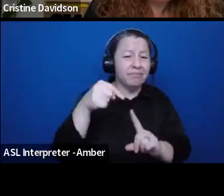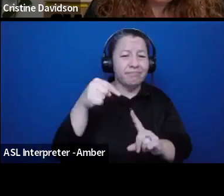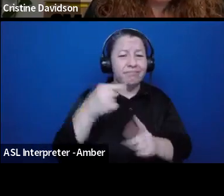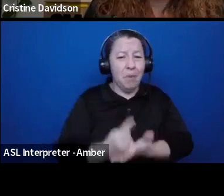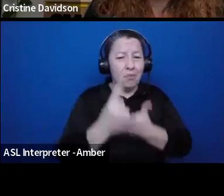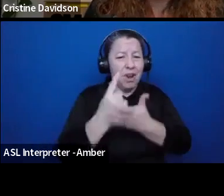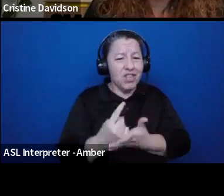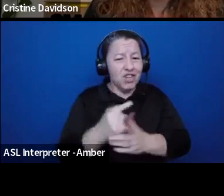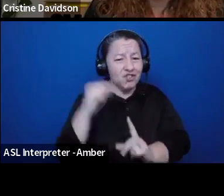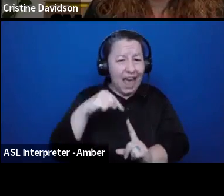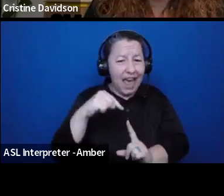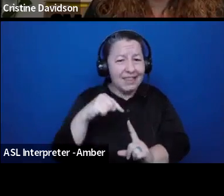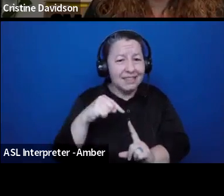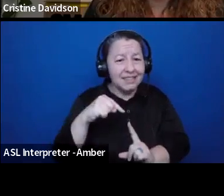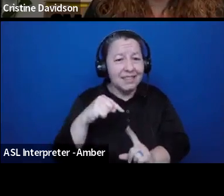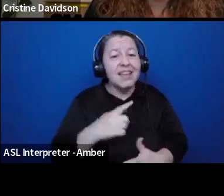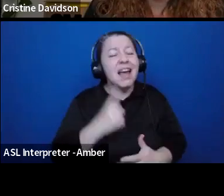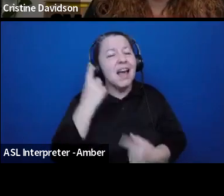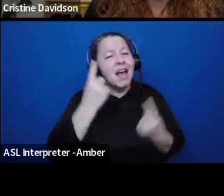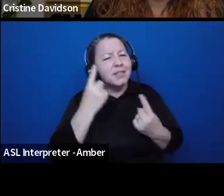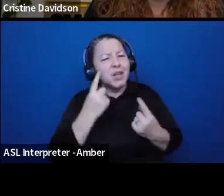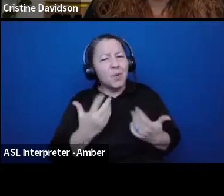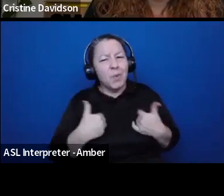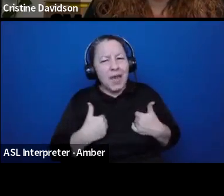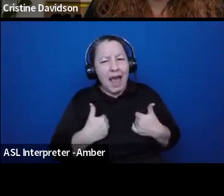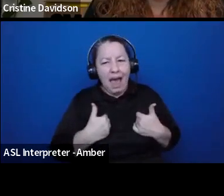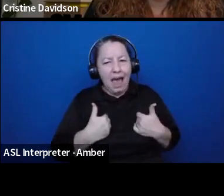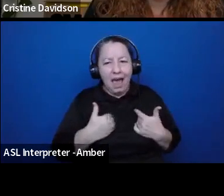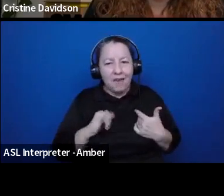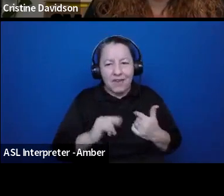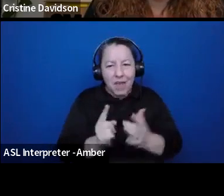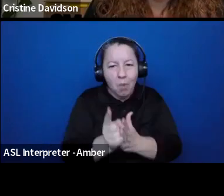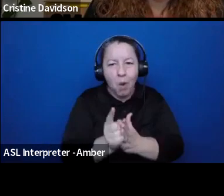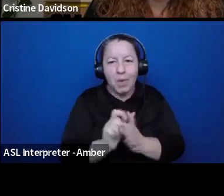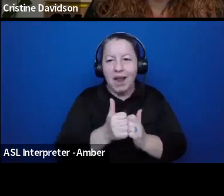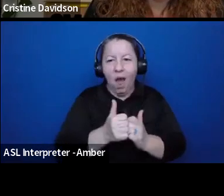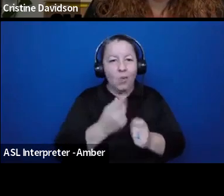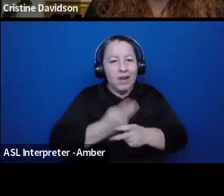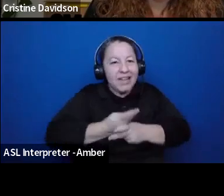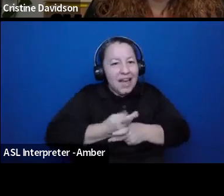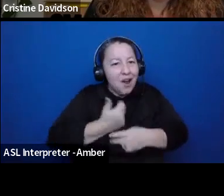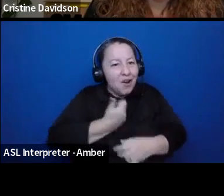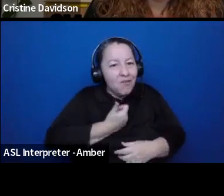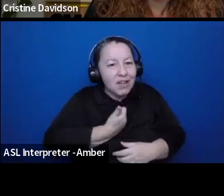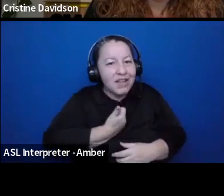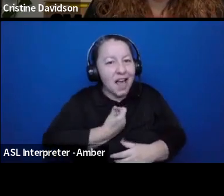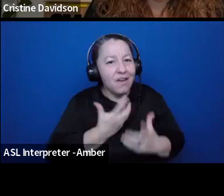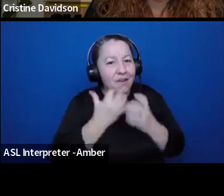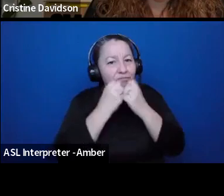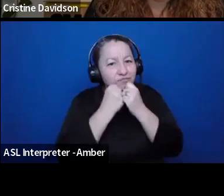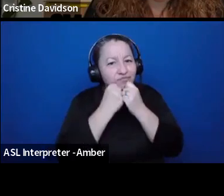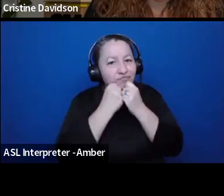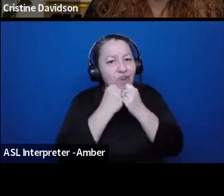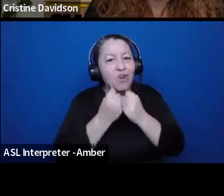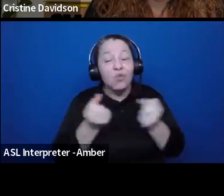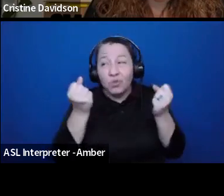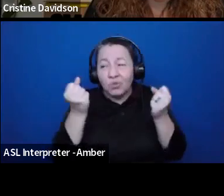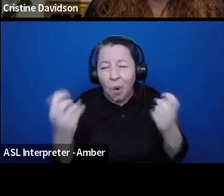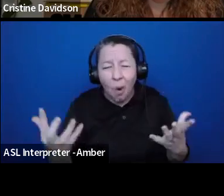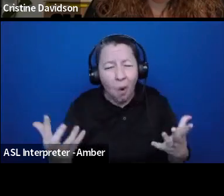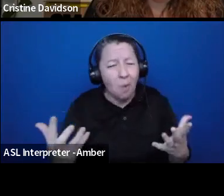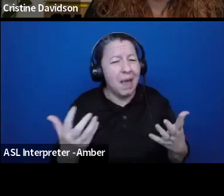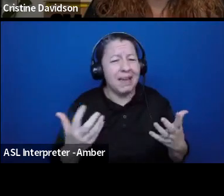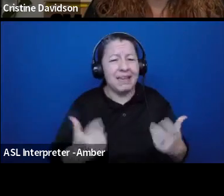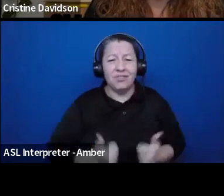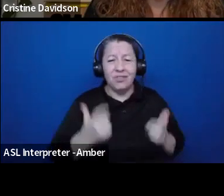and just thinking about what we have in our moment and how we're taking care of ourselves. There's so many survivors and people who are in the midst